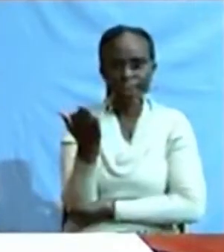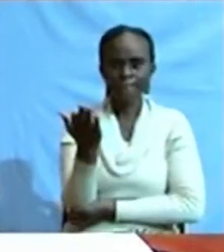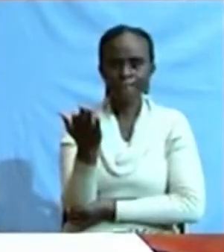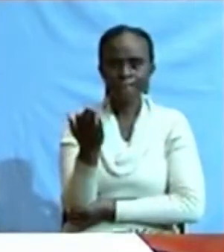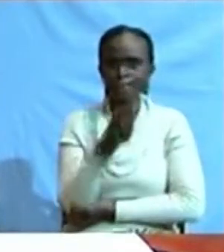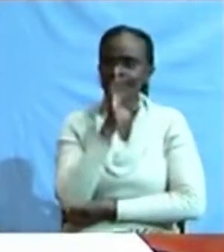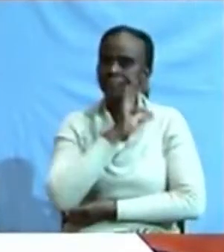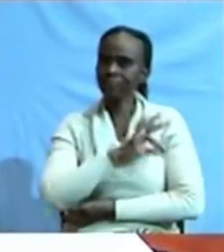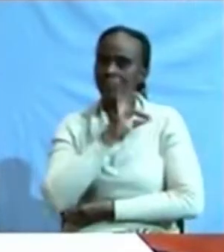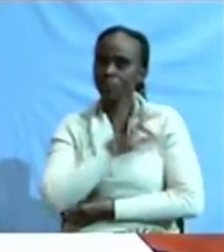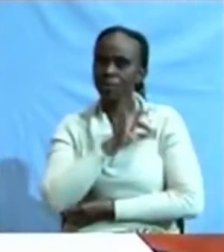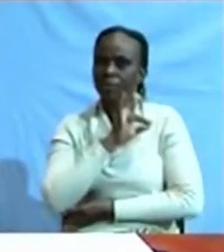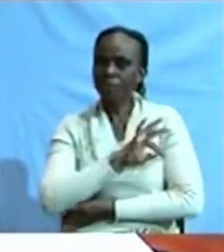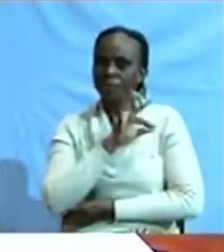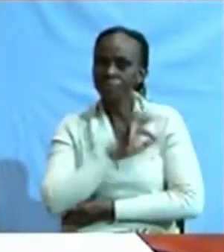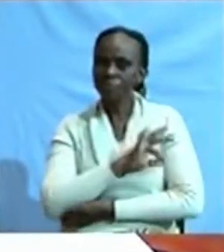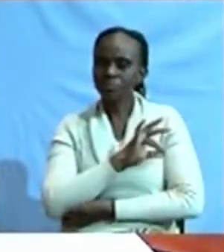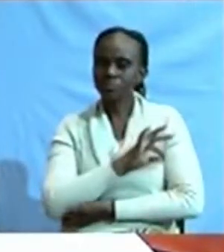salaries that